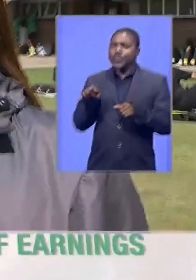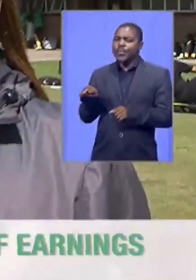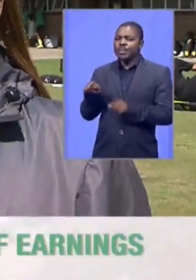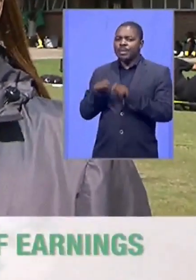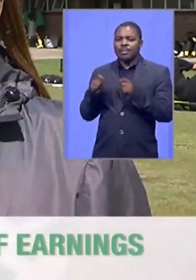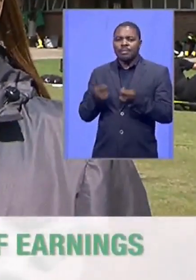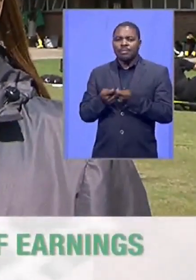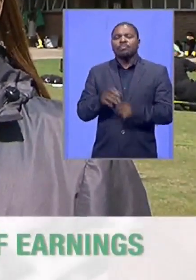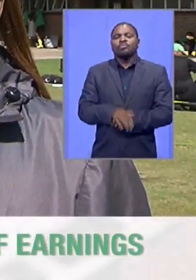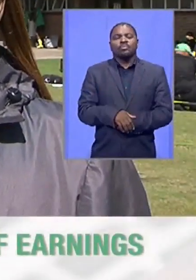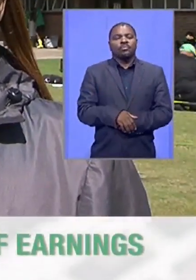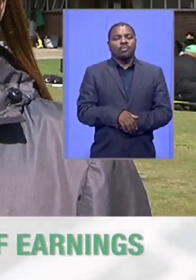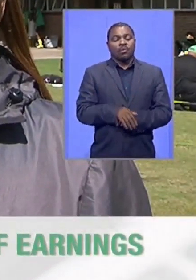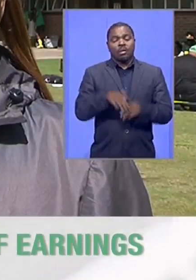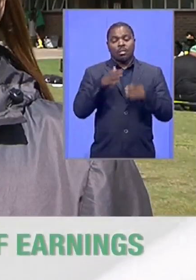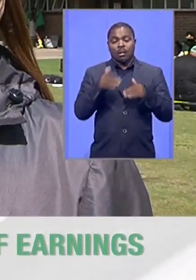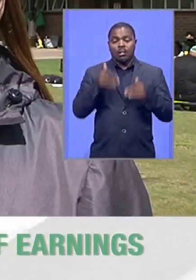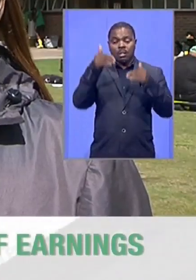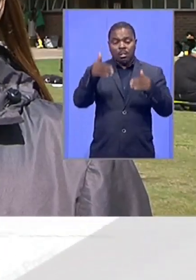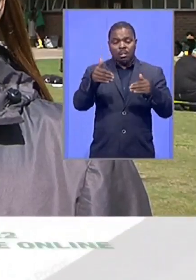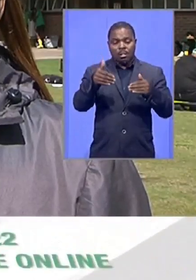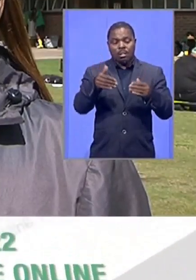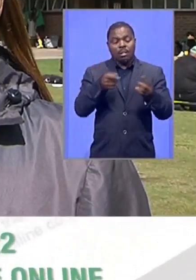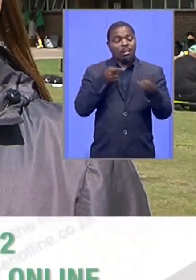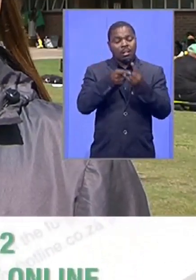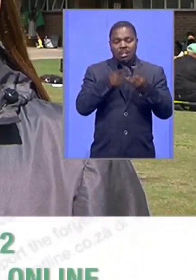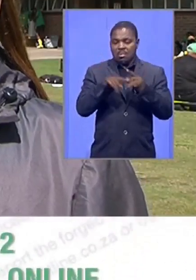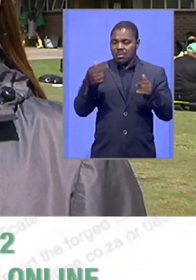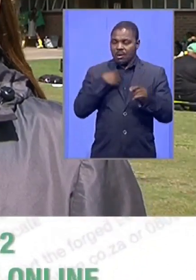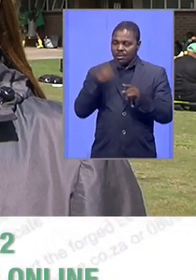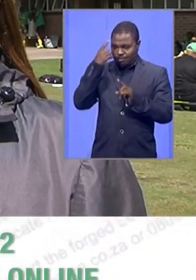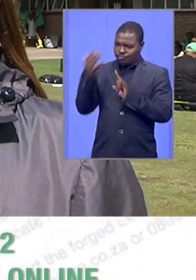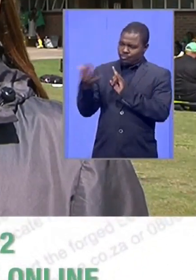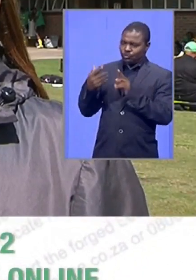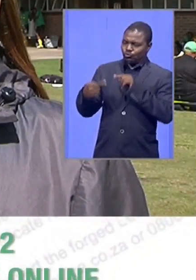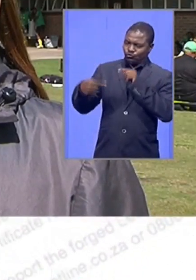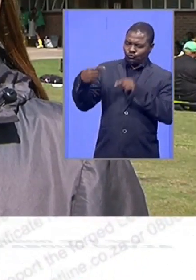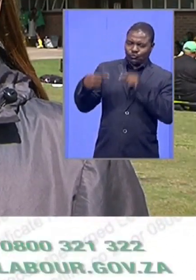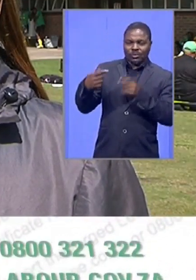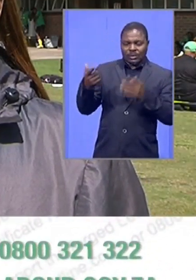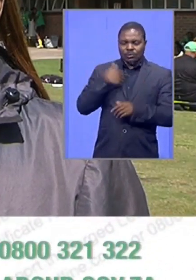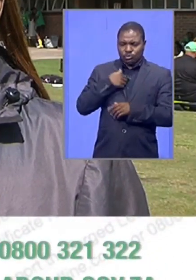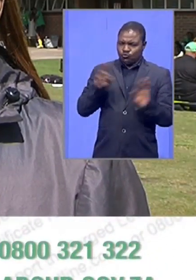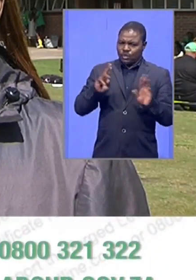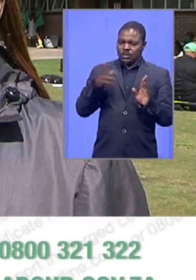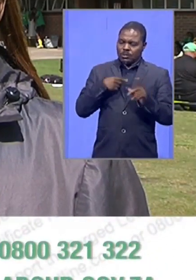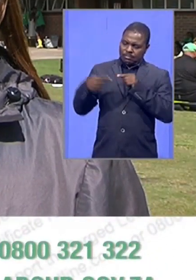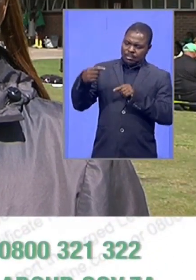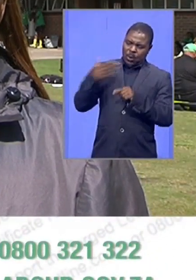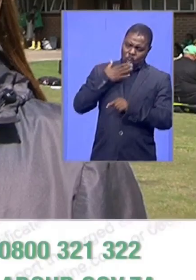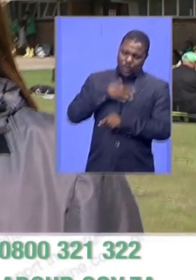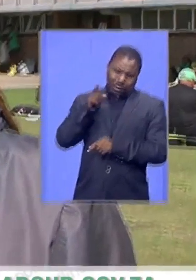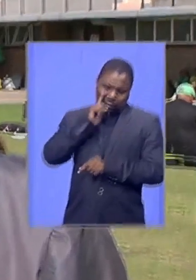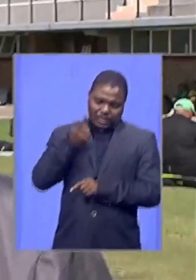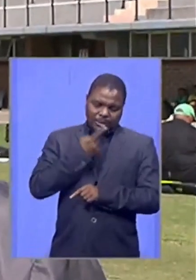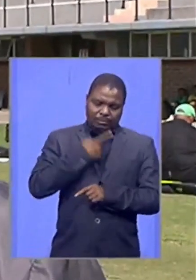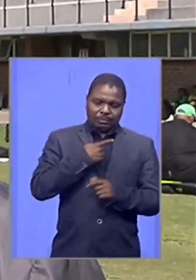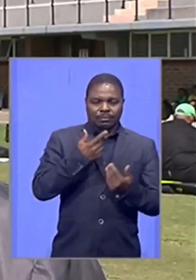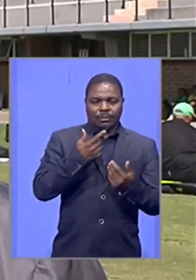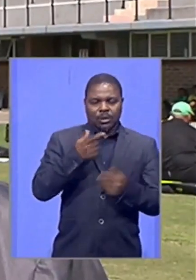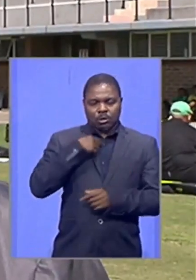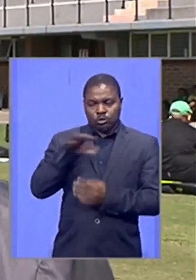and up front, they're really quick. So to really test us, it's important for us to be tested, but also we